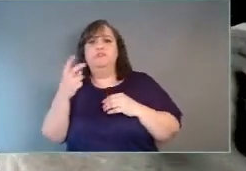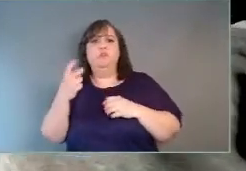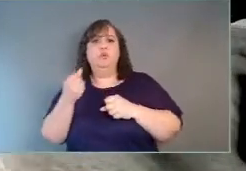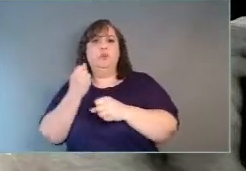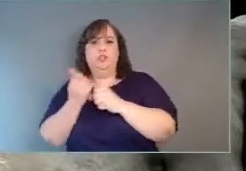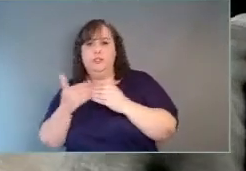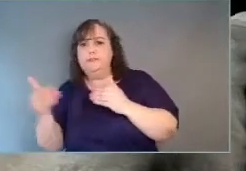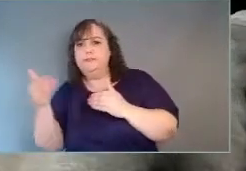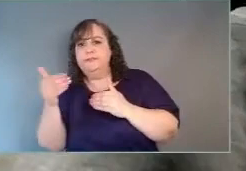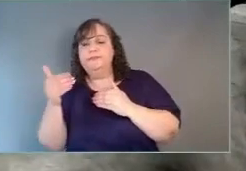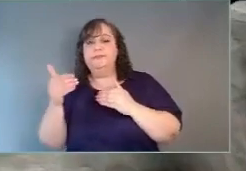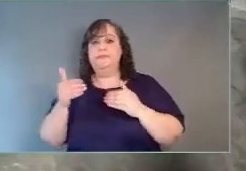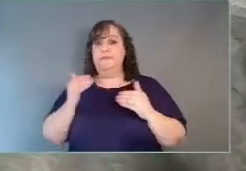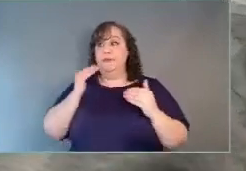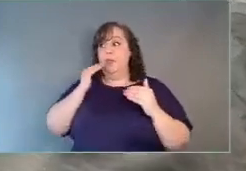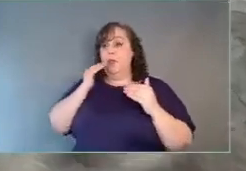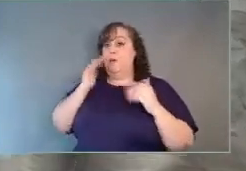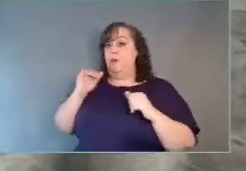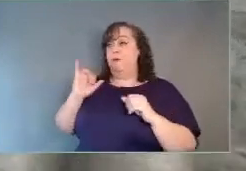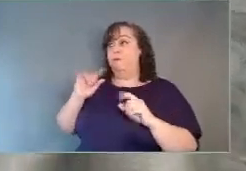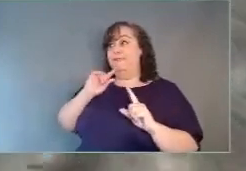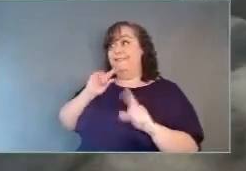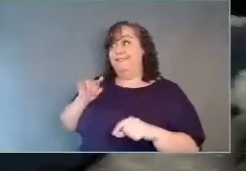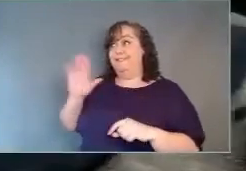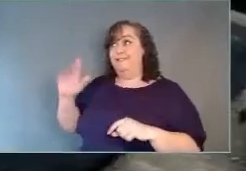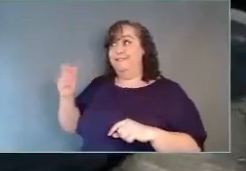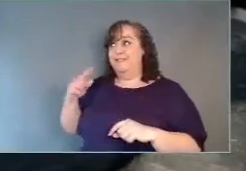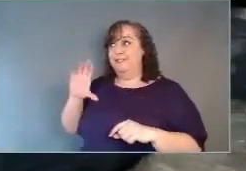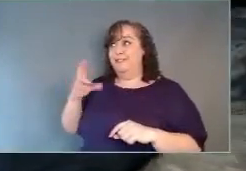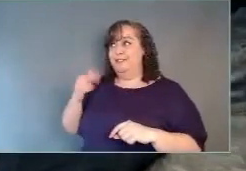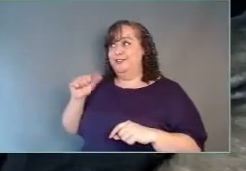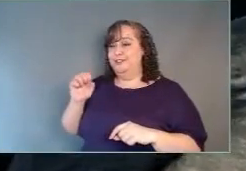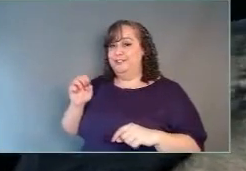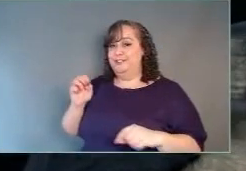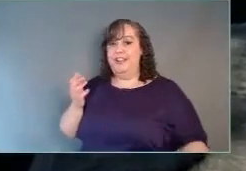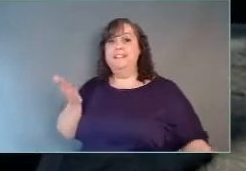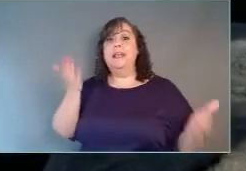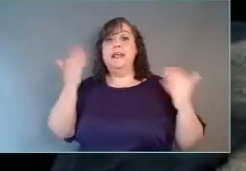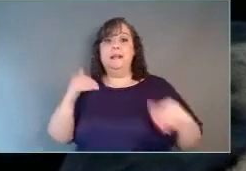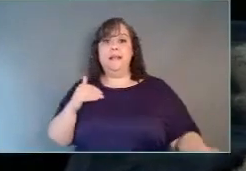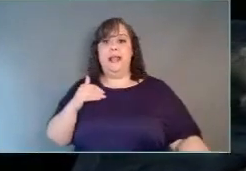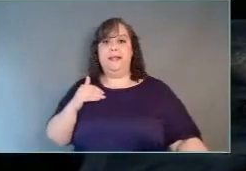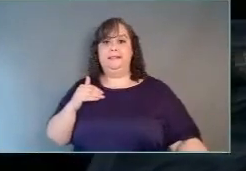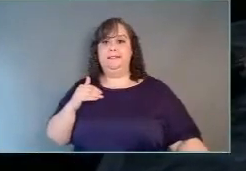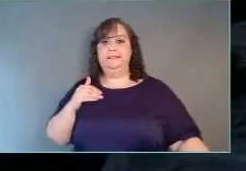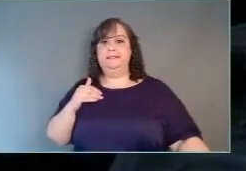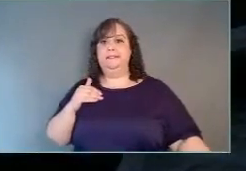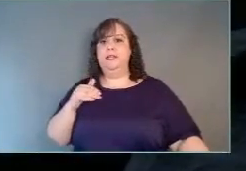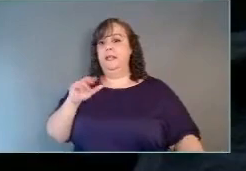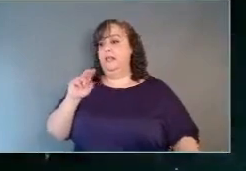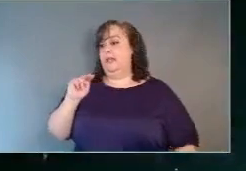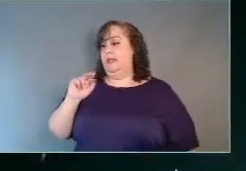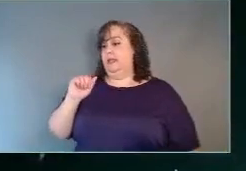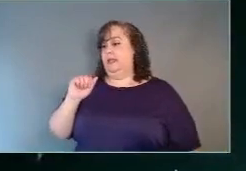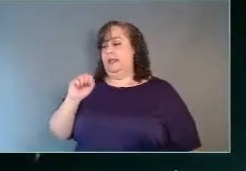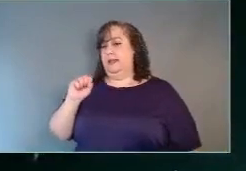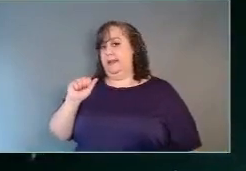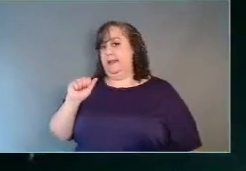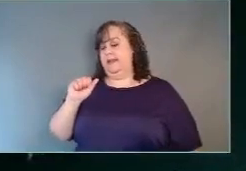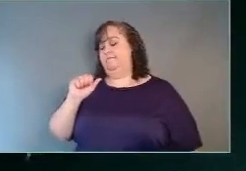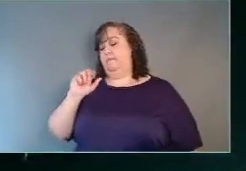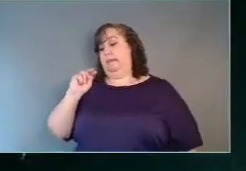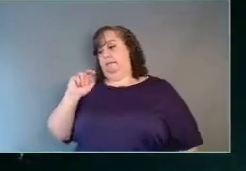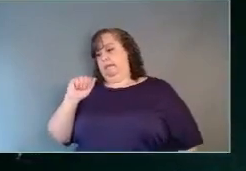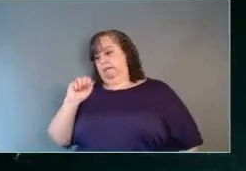Okay, well, I hope that answers your question. We have a new question from NASA on Facebook, and they ask, how do